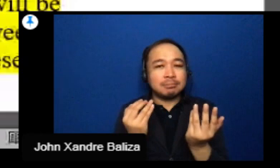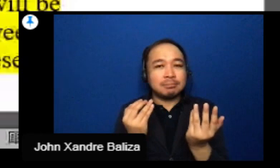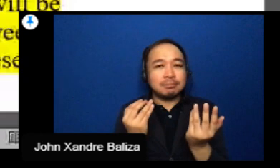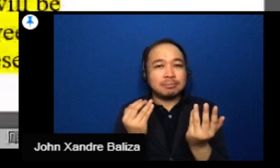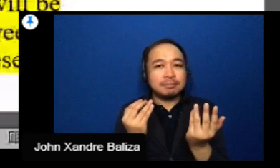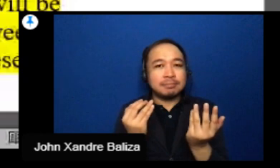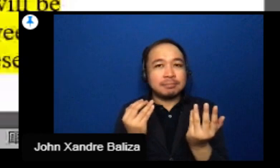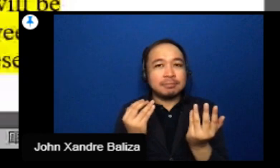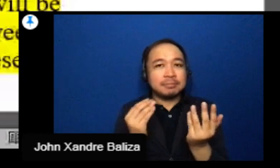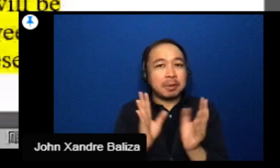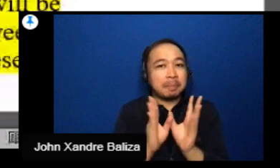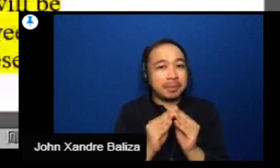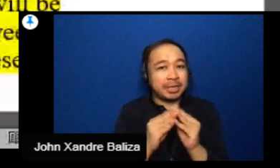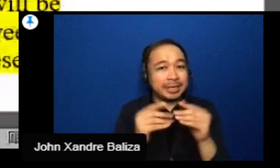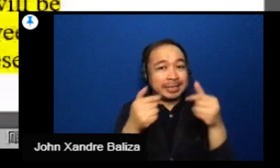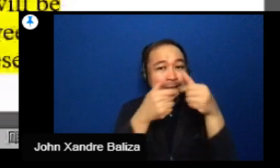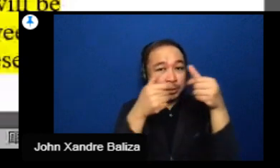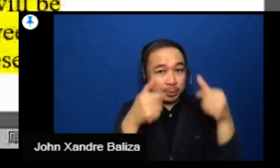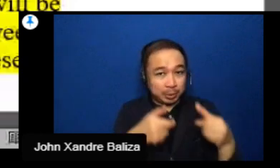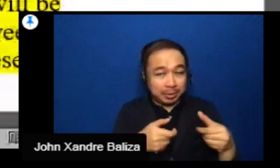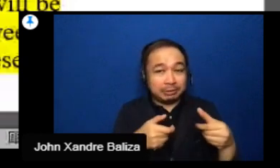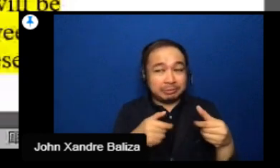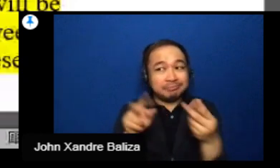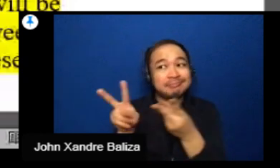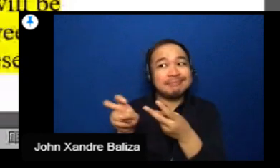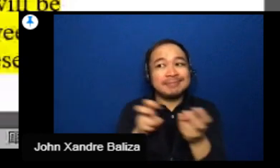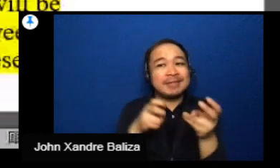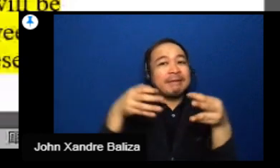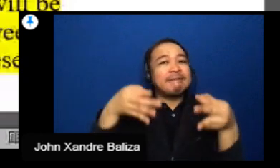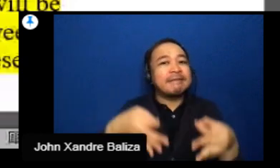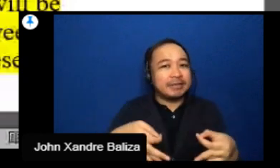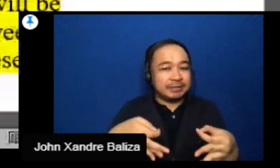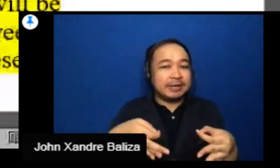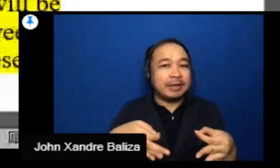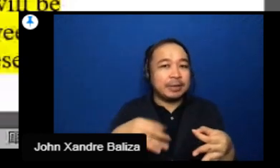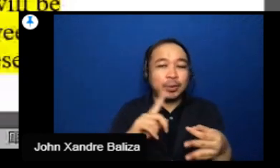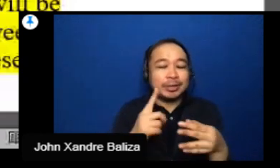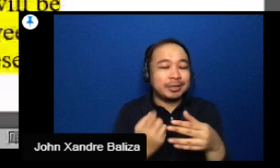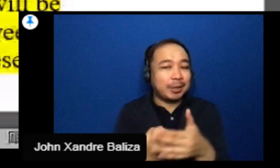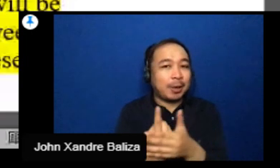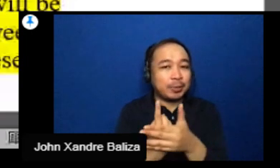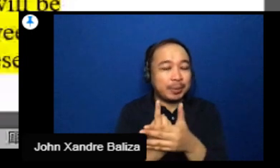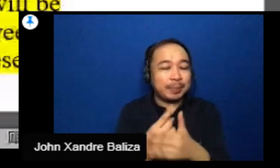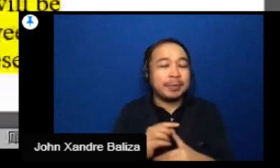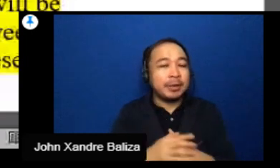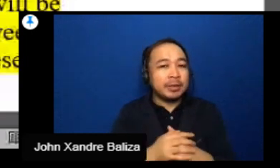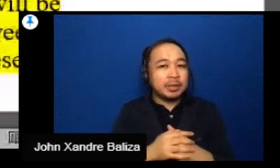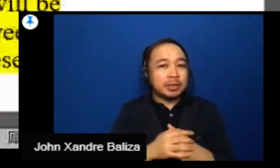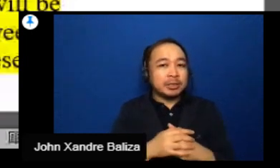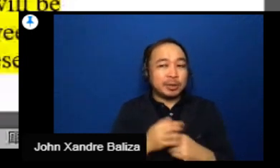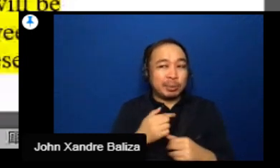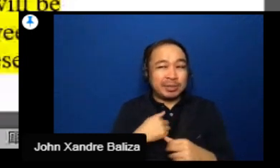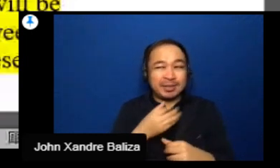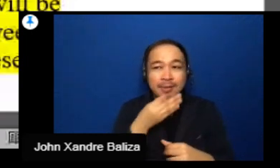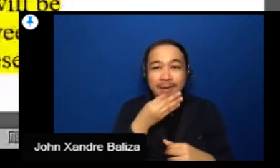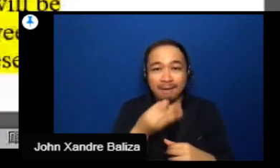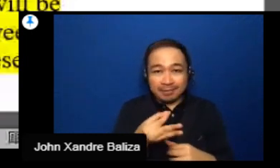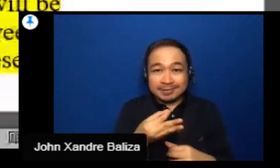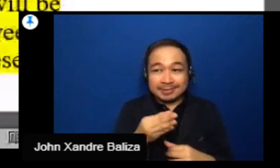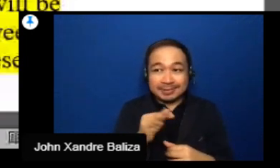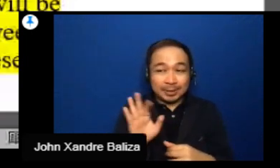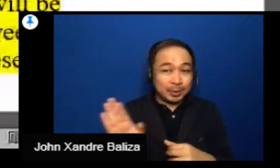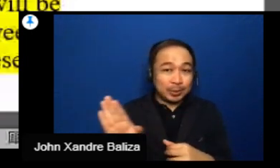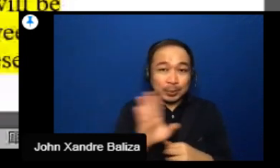meeting documents and the meeting outcomes. So I seek the cooperation